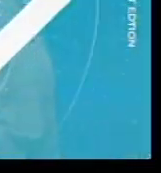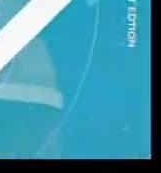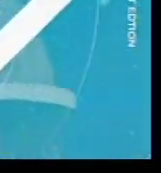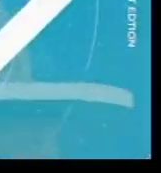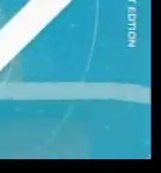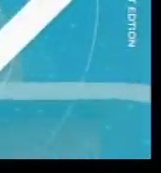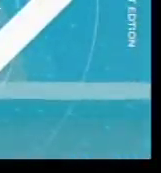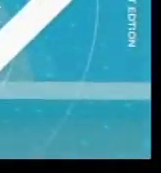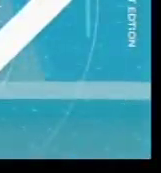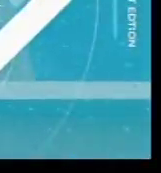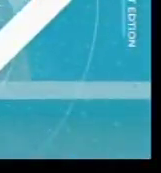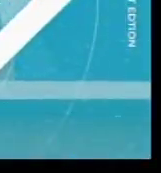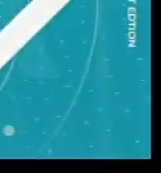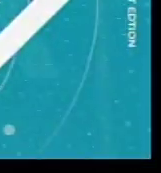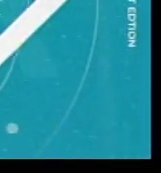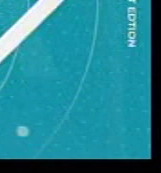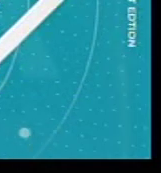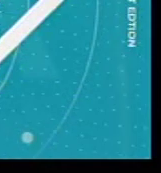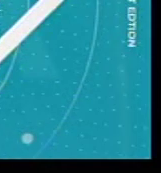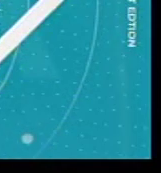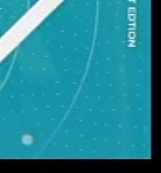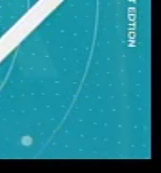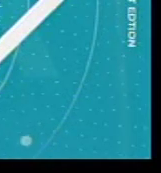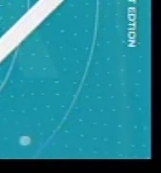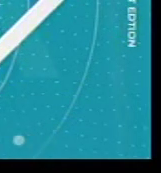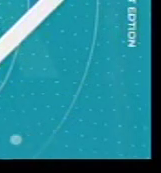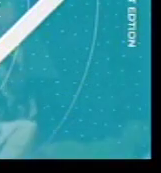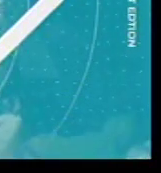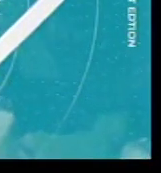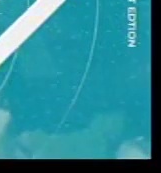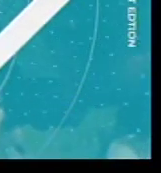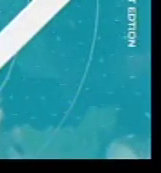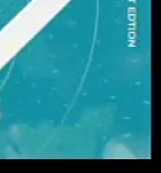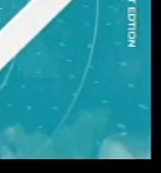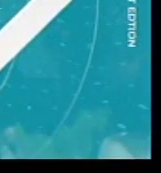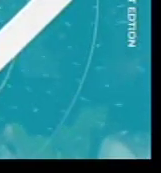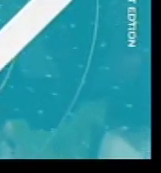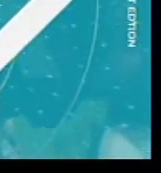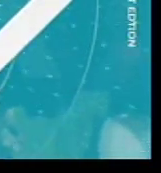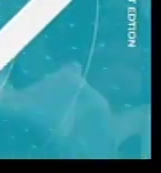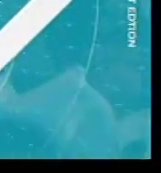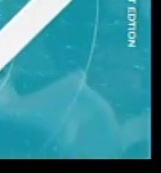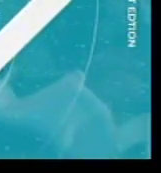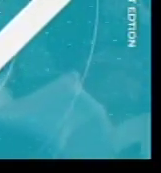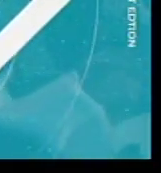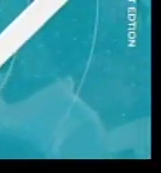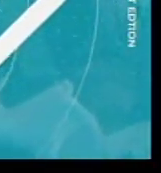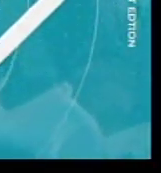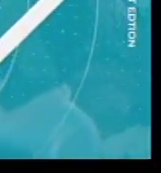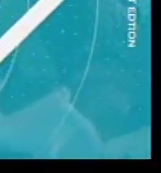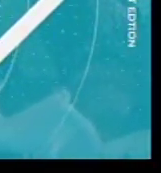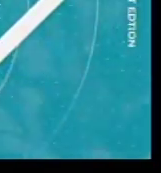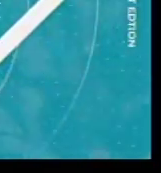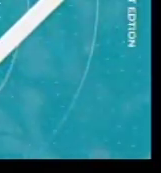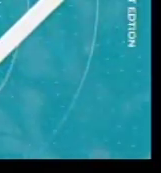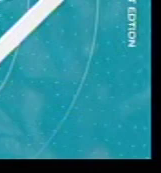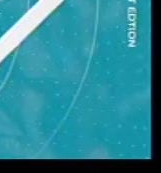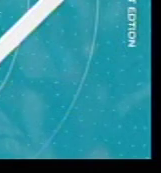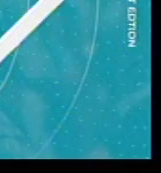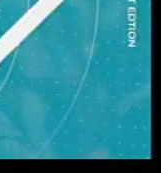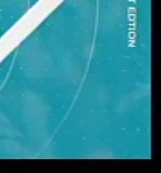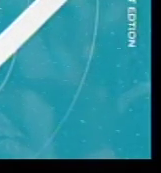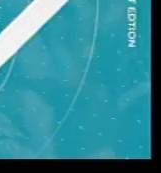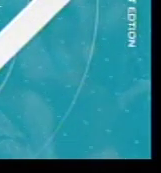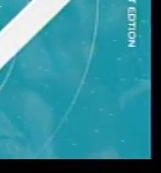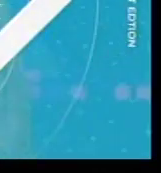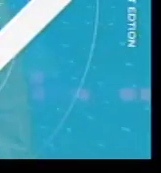and false doctrine. And he has called us to pull them down. They'll pull them down in Jesus' name. Look at verse 5. Casting